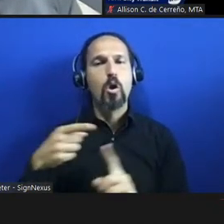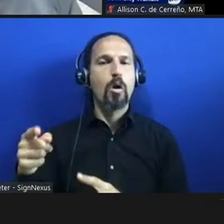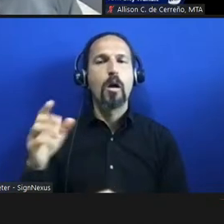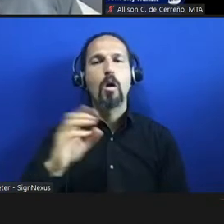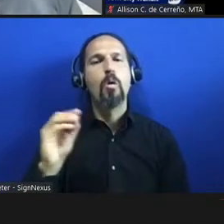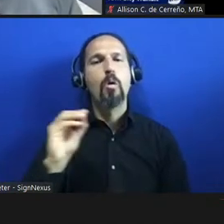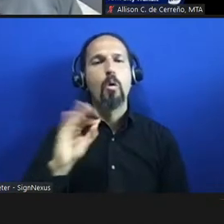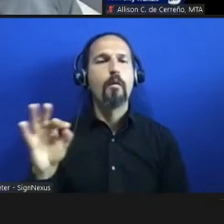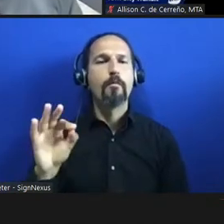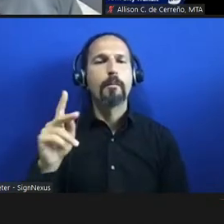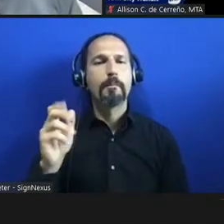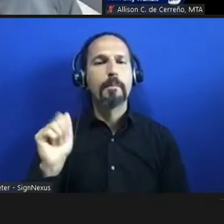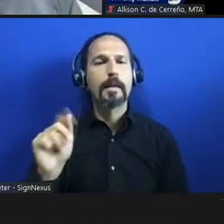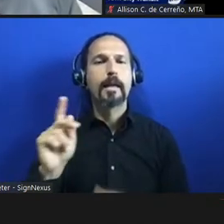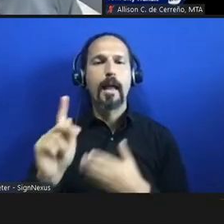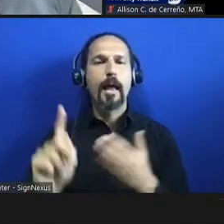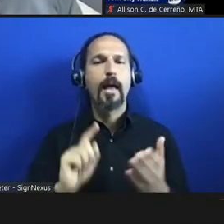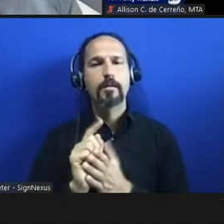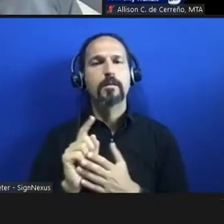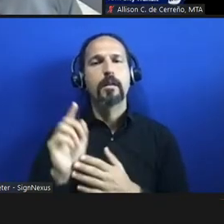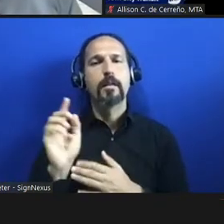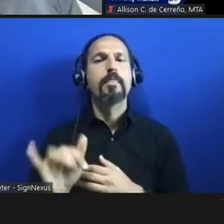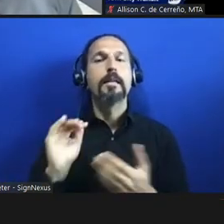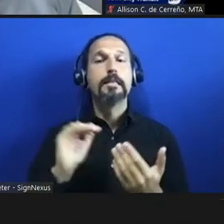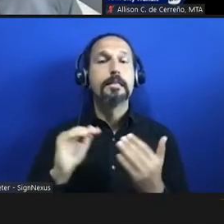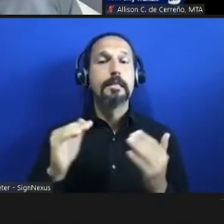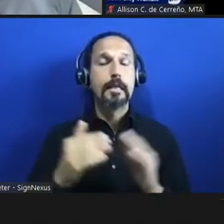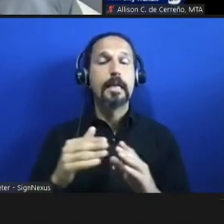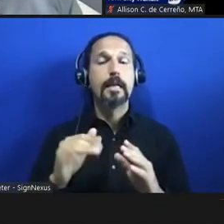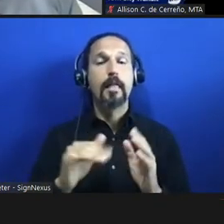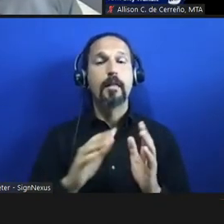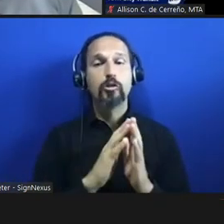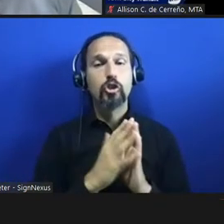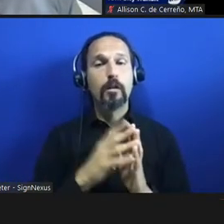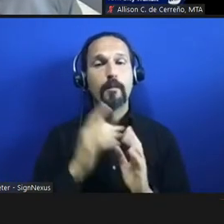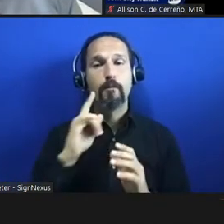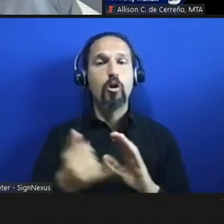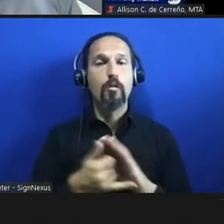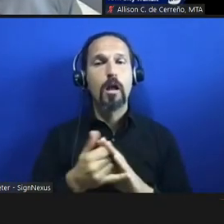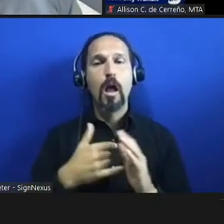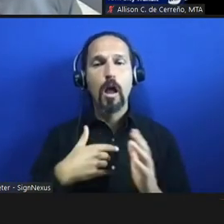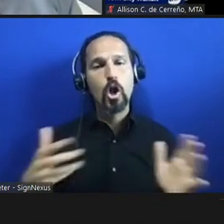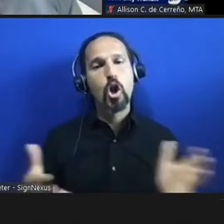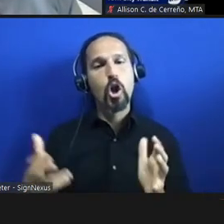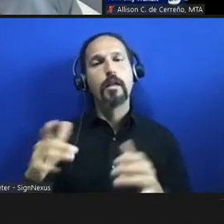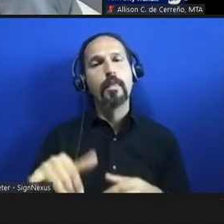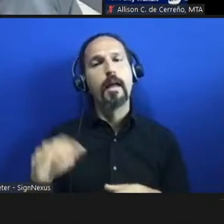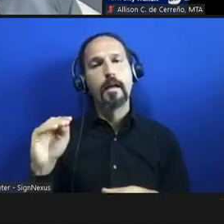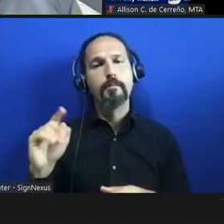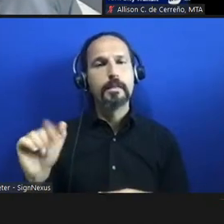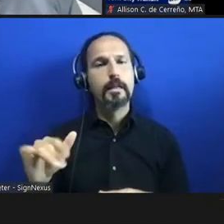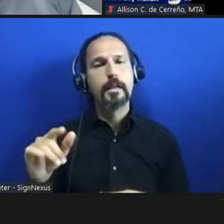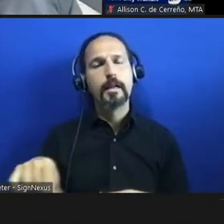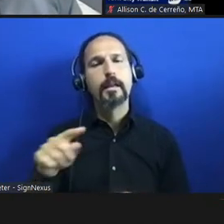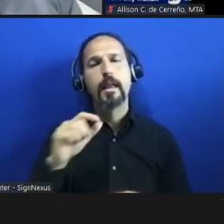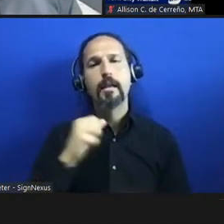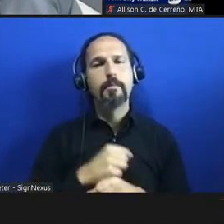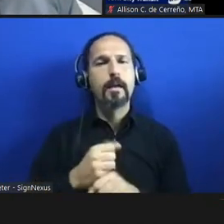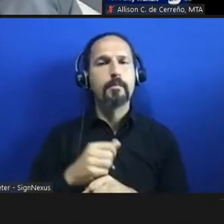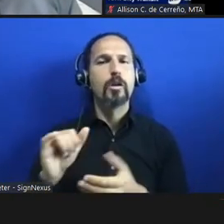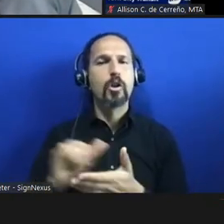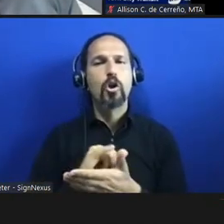off-peak hours as a city considers congestion pricing for Manhattan I urge our elected leaders and MTA to not make New York City